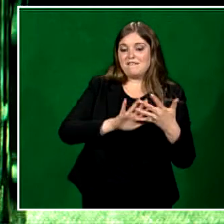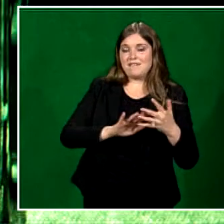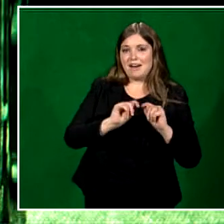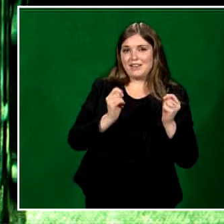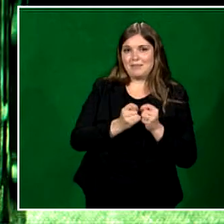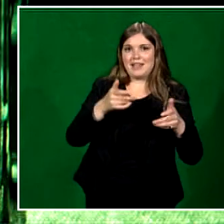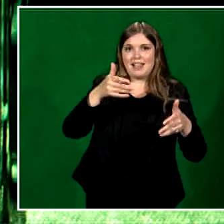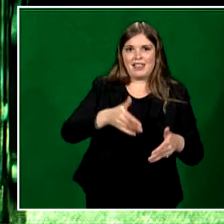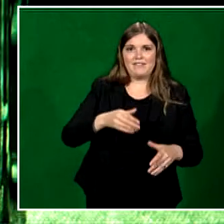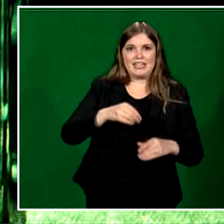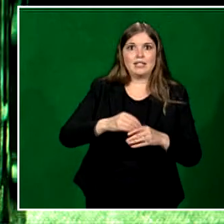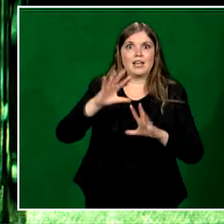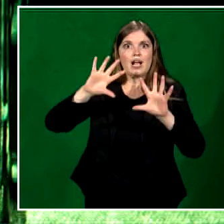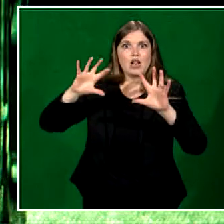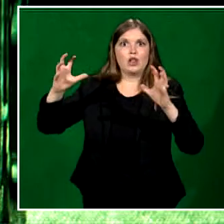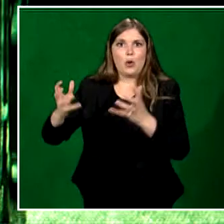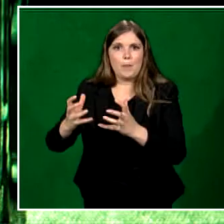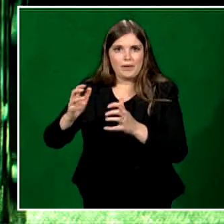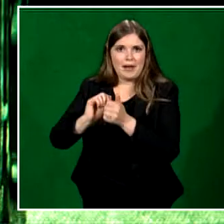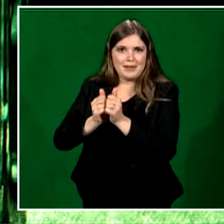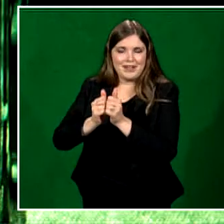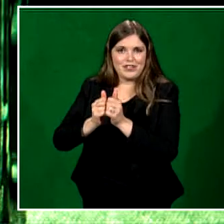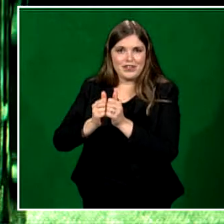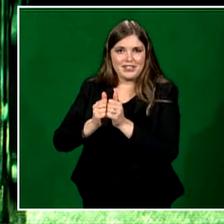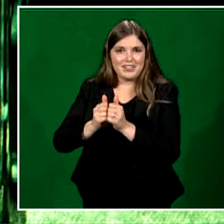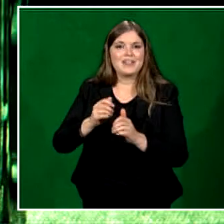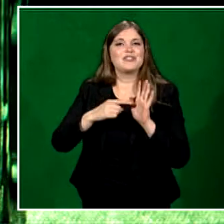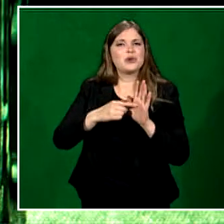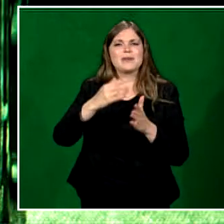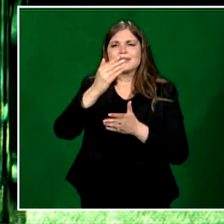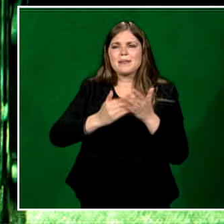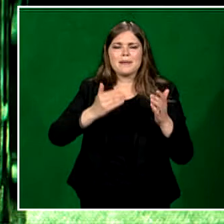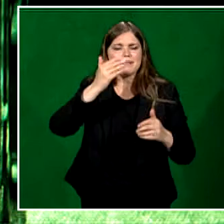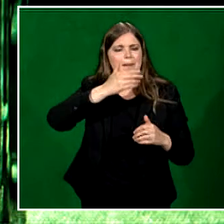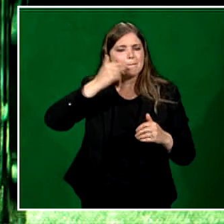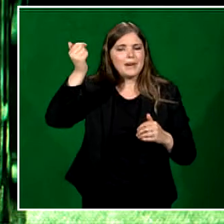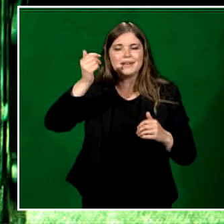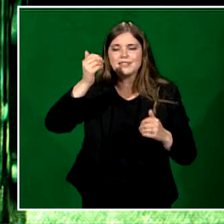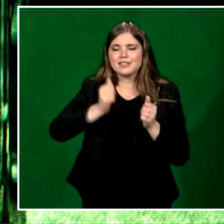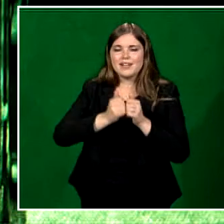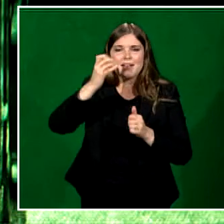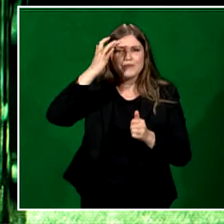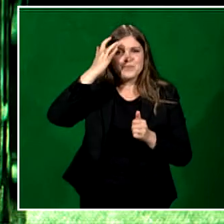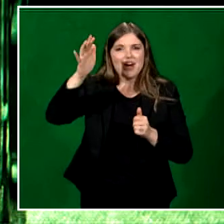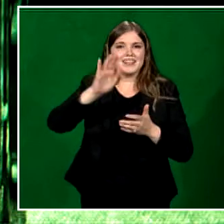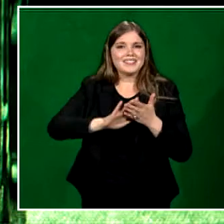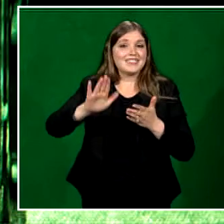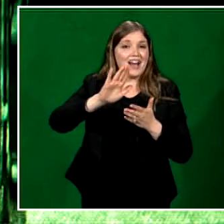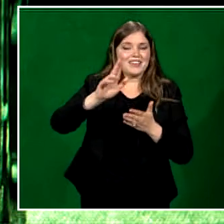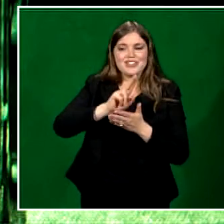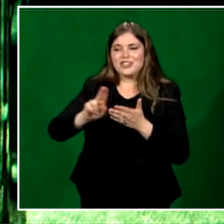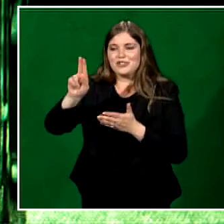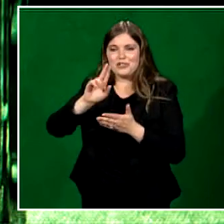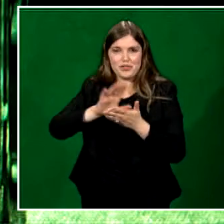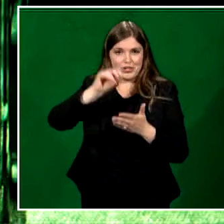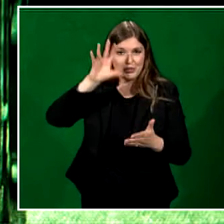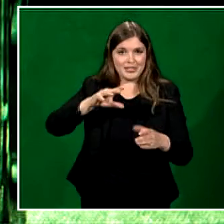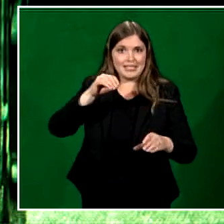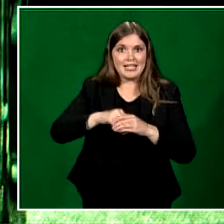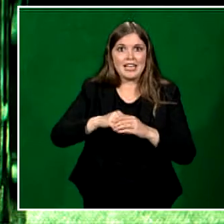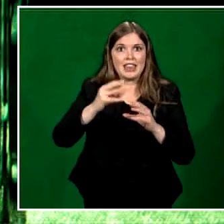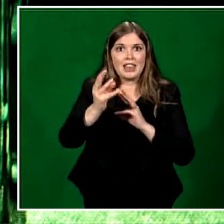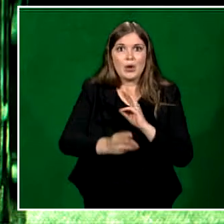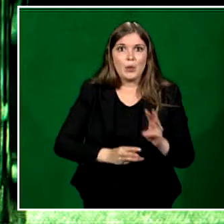standing in a global competition featuring some of the best and brightest college and university students in